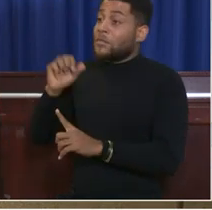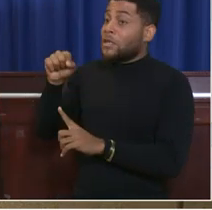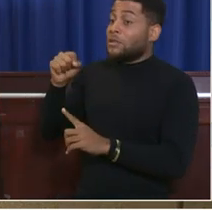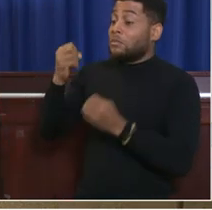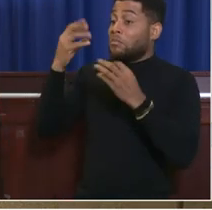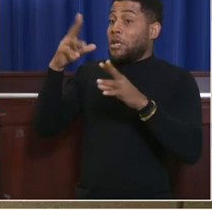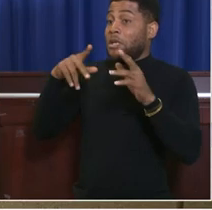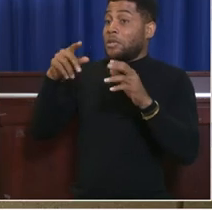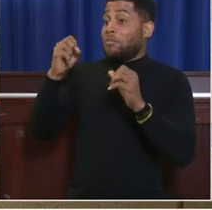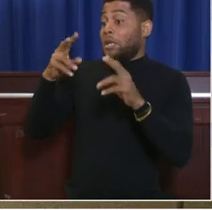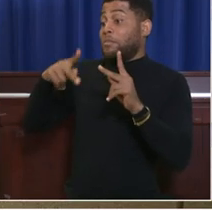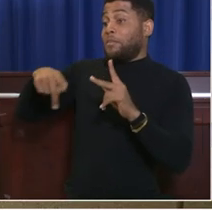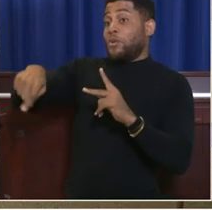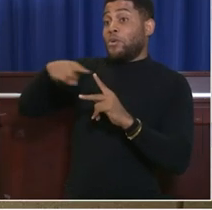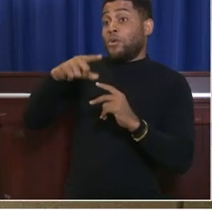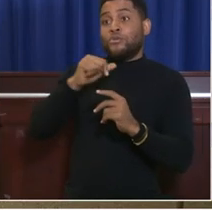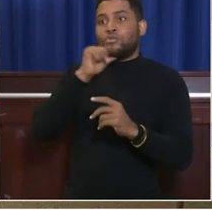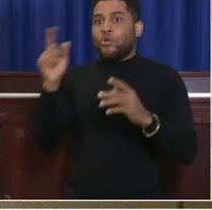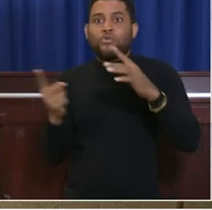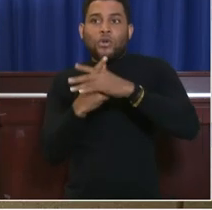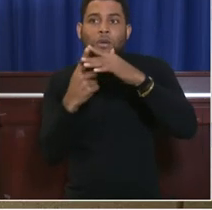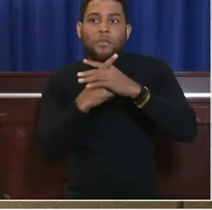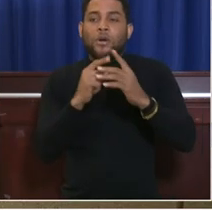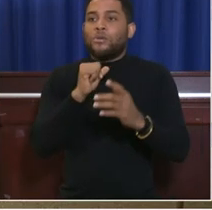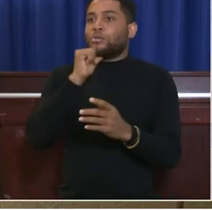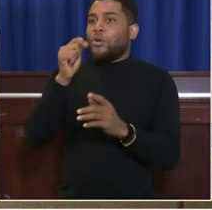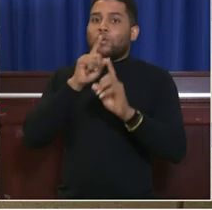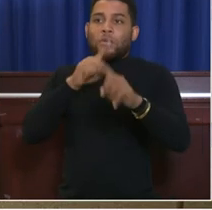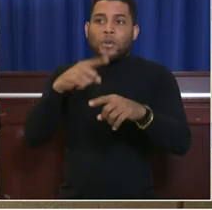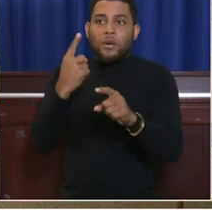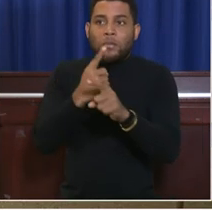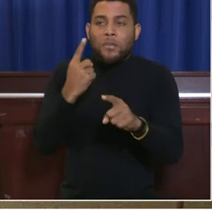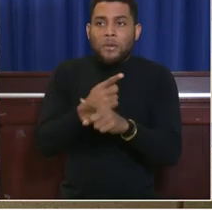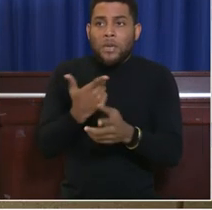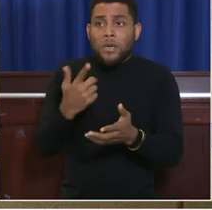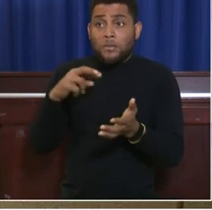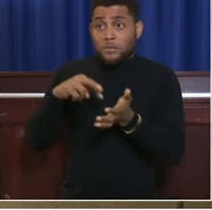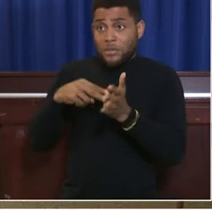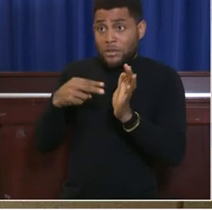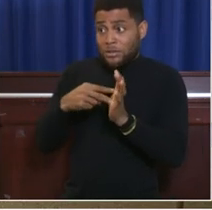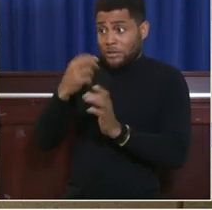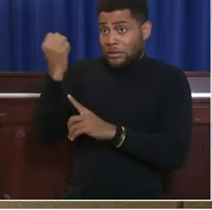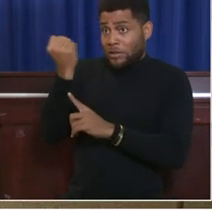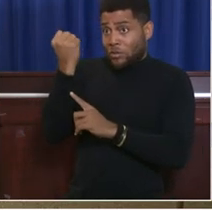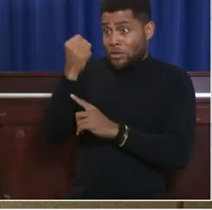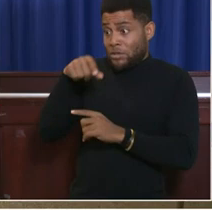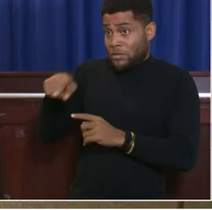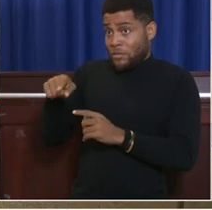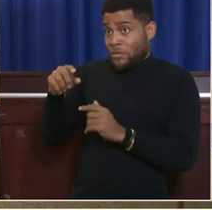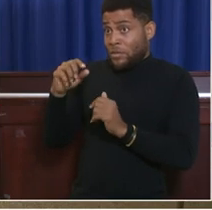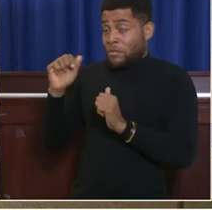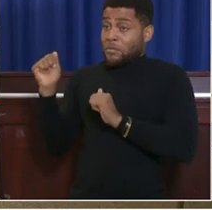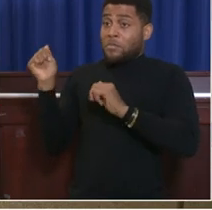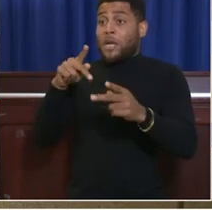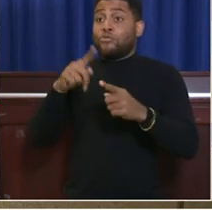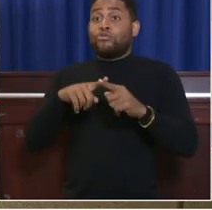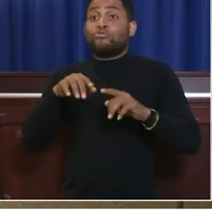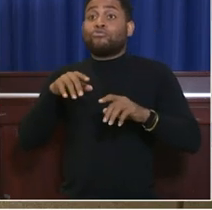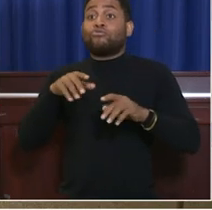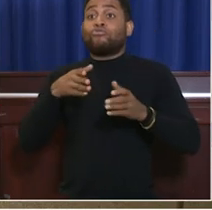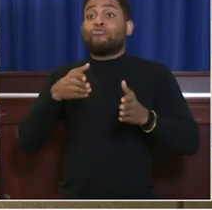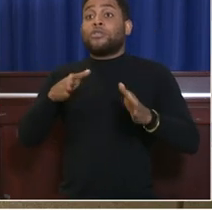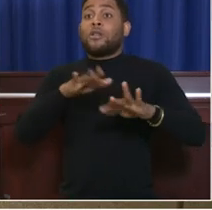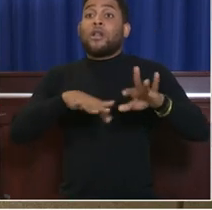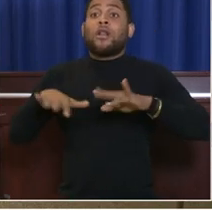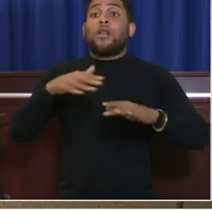reporting correctly. That's correct. Will those people be out back on the street by Saturday? Well, my hope is that they will be in compliance. And